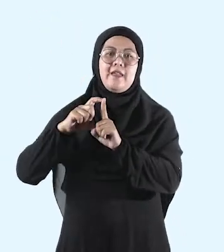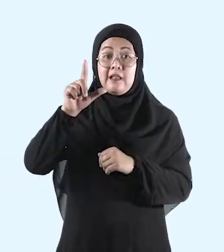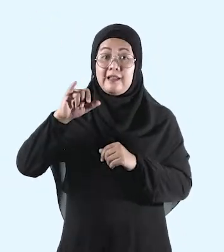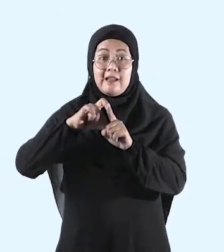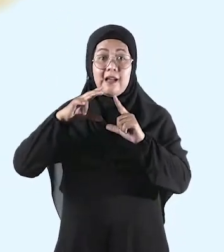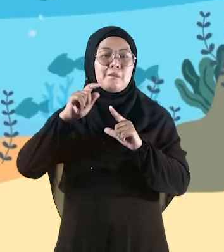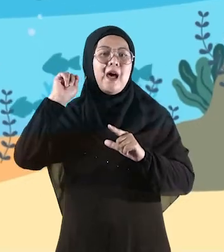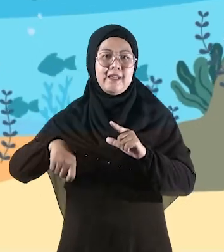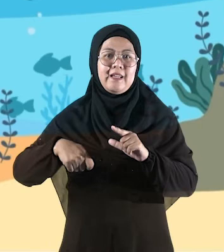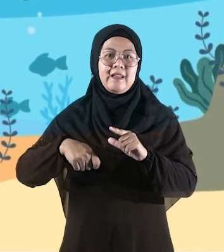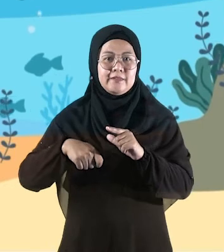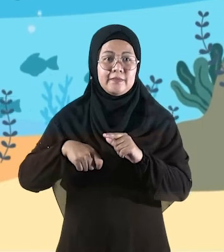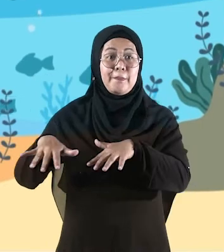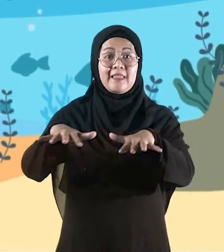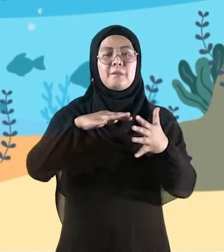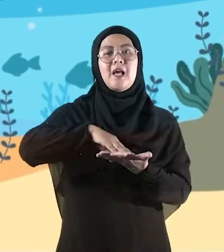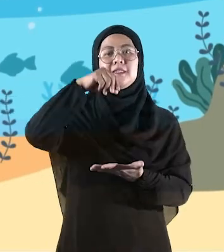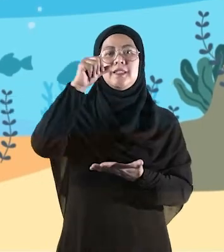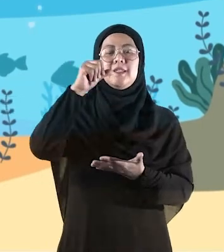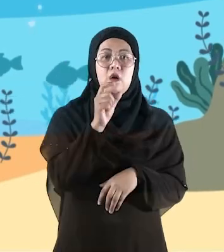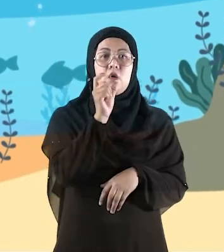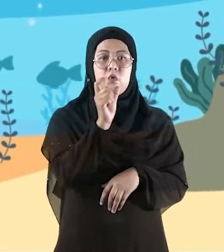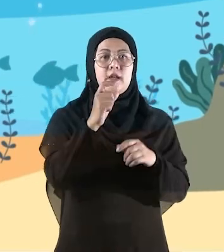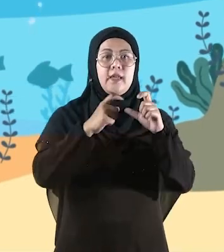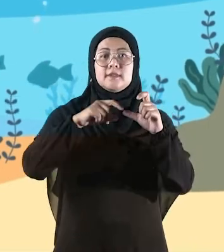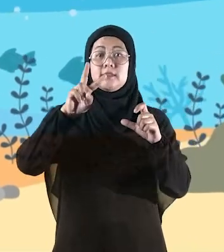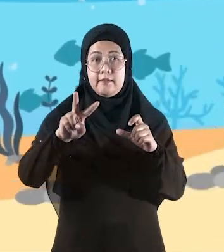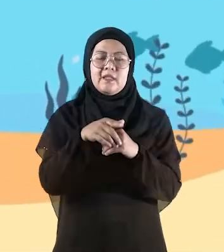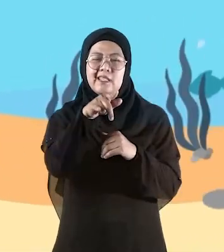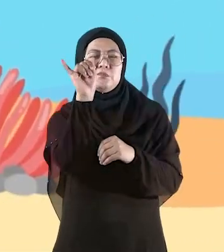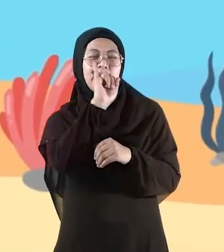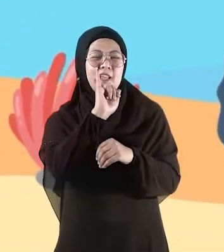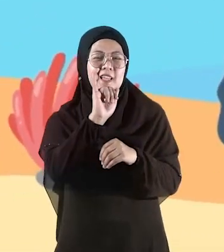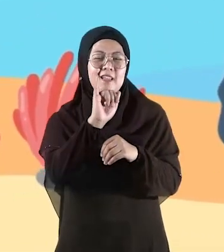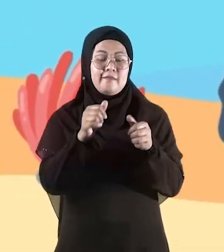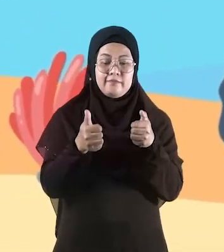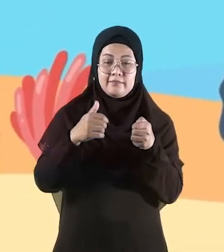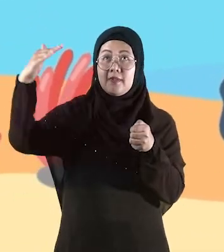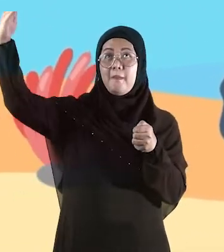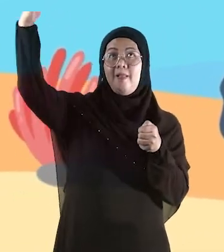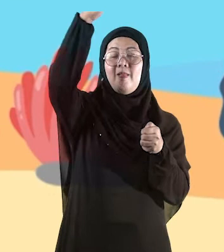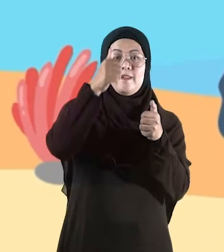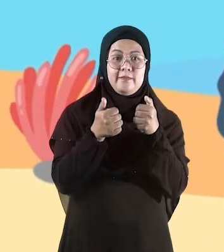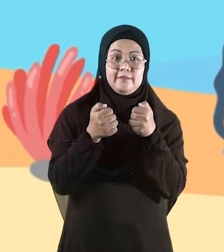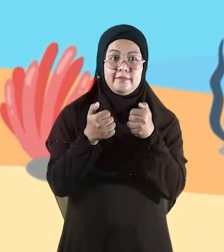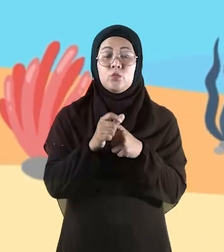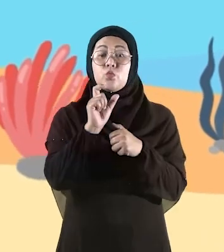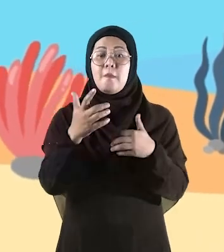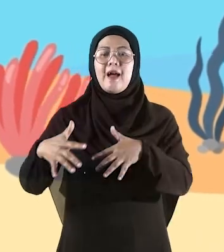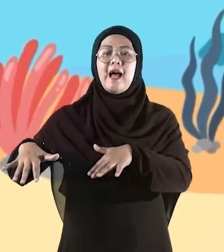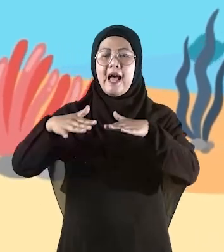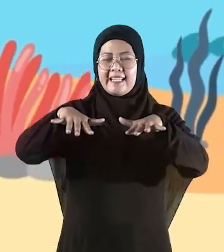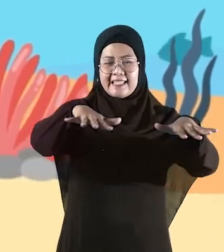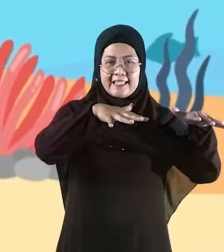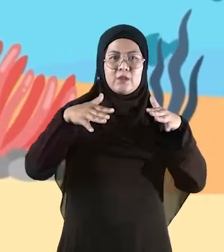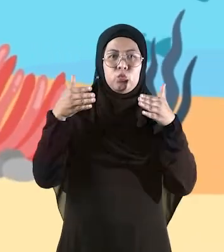shoreline. 2. The Unmanned Surface Vehicle, or USV, is an unmanned vehicle operated on the surface of the